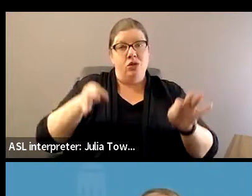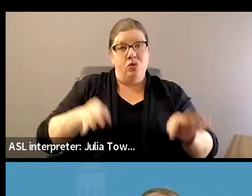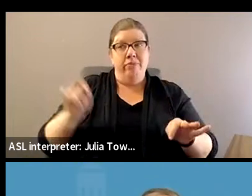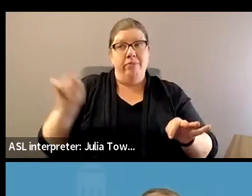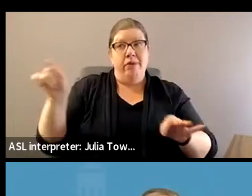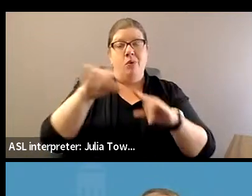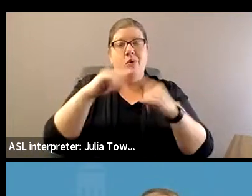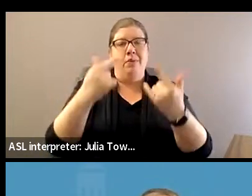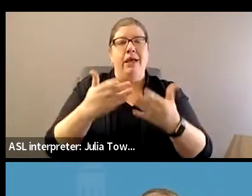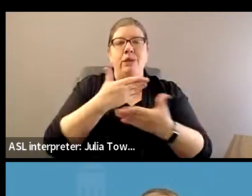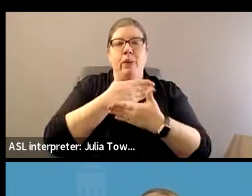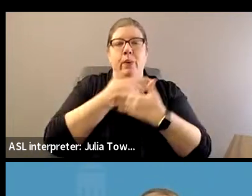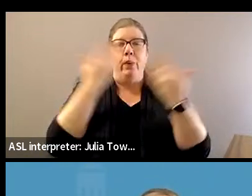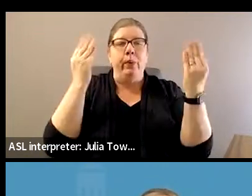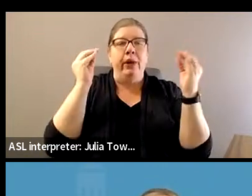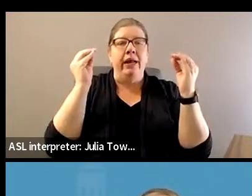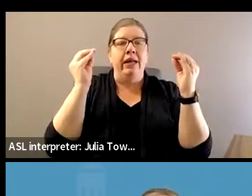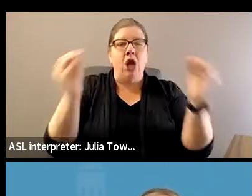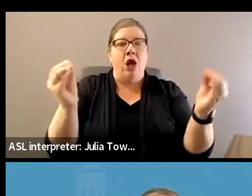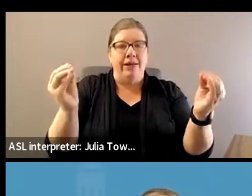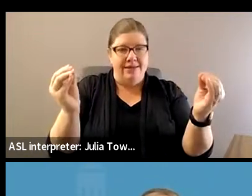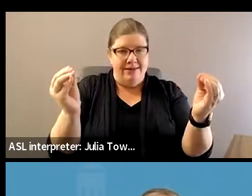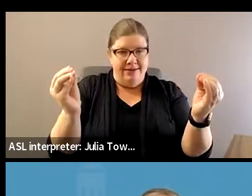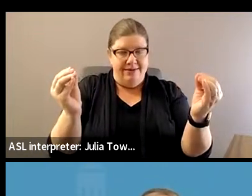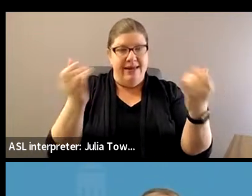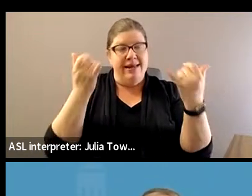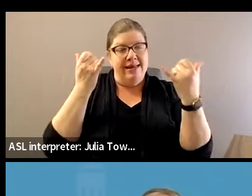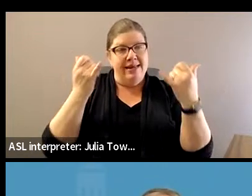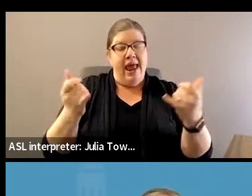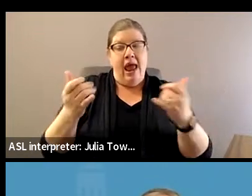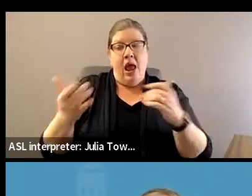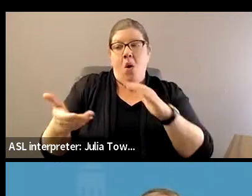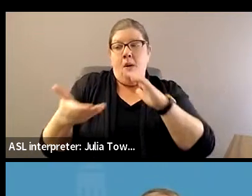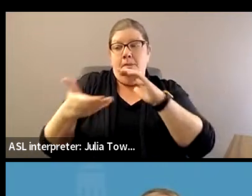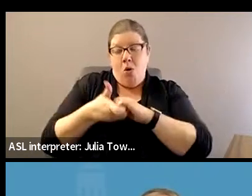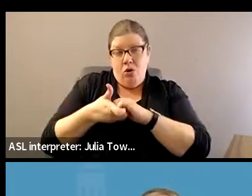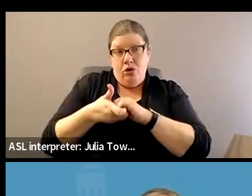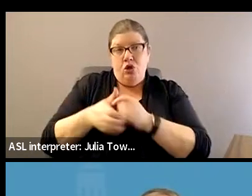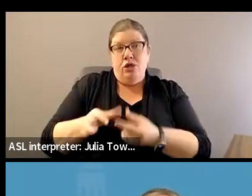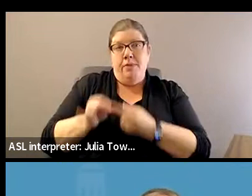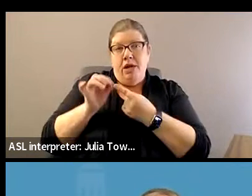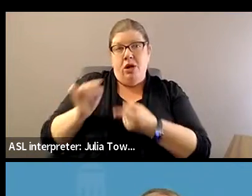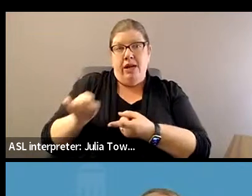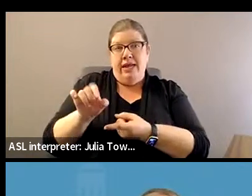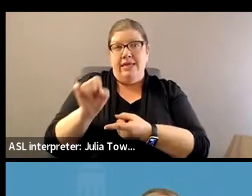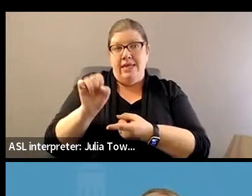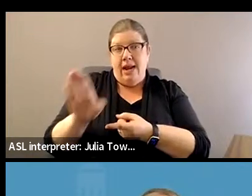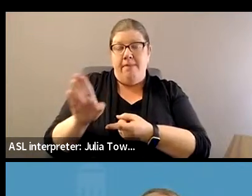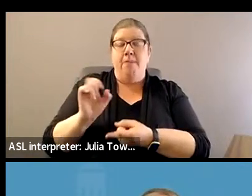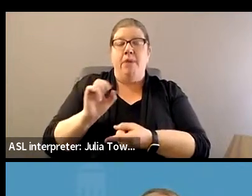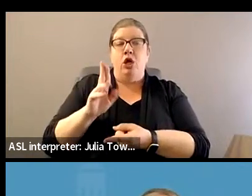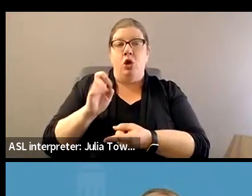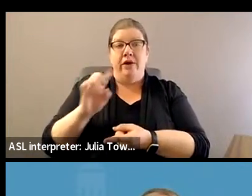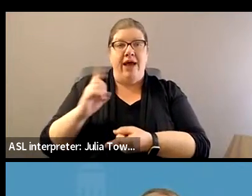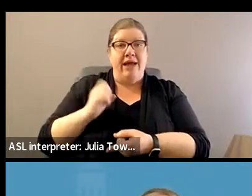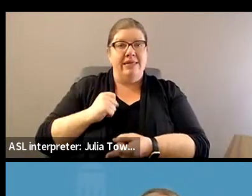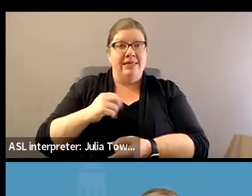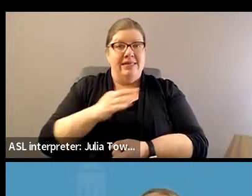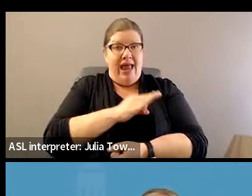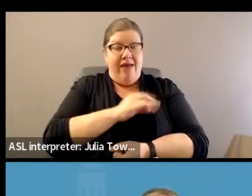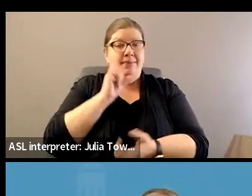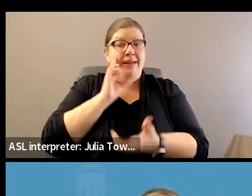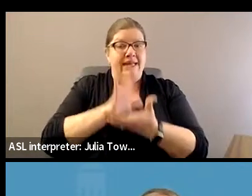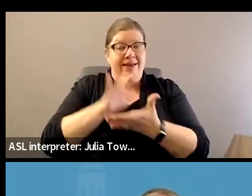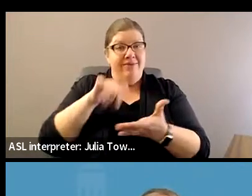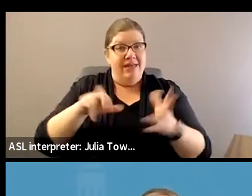as non-existent, whereas now partners, particularly Santa Barbara Unified staff, believe these